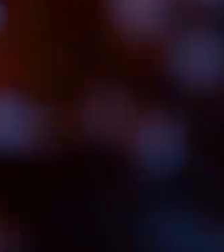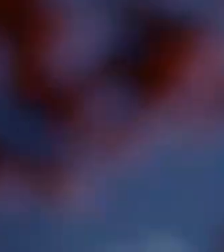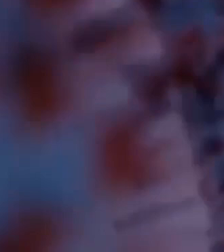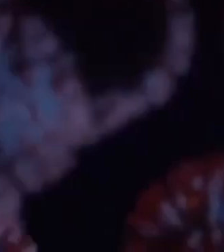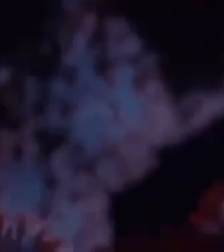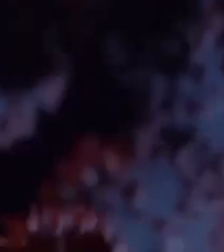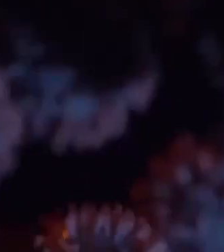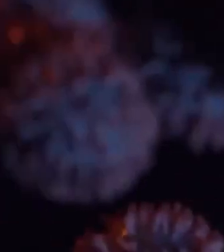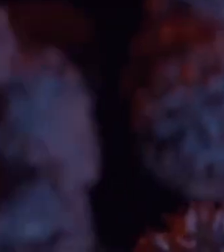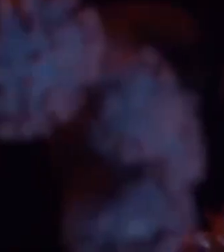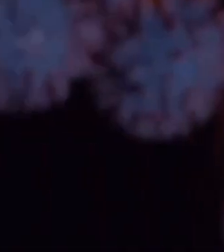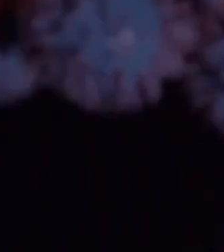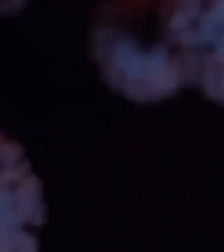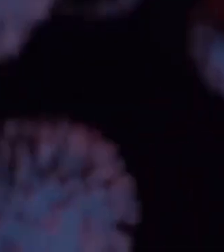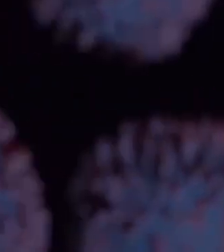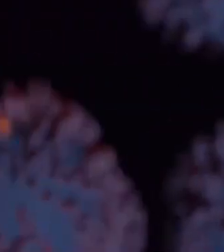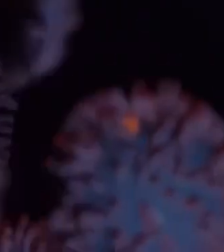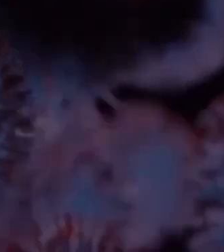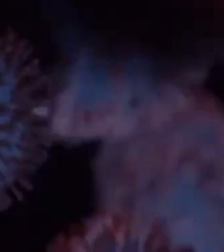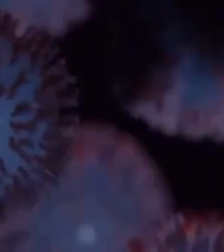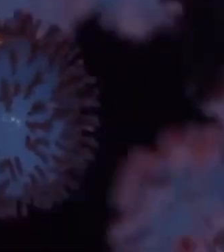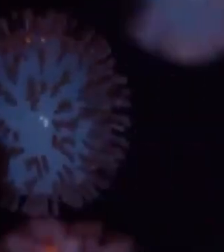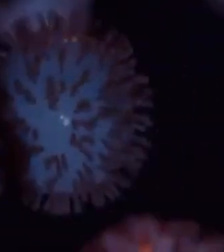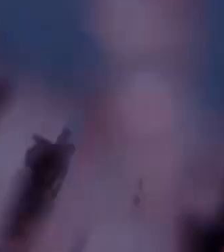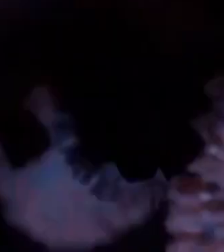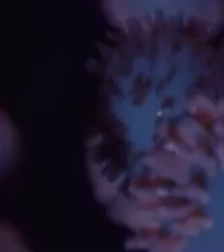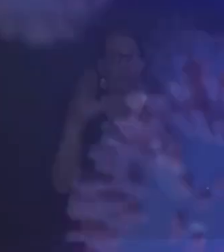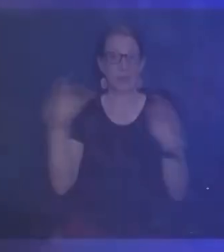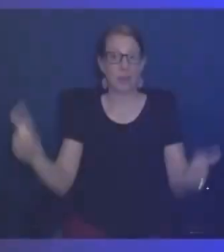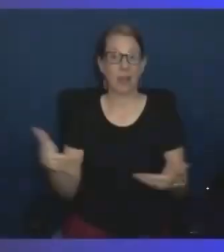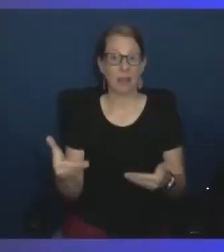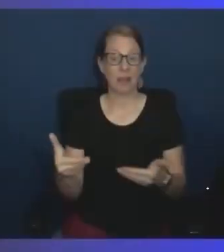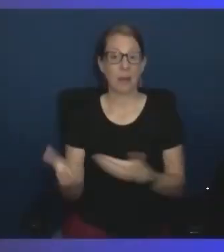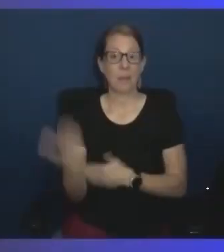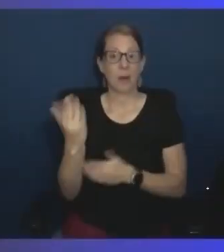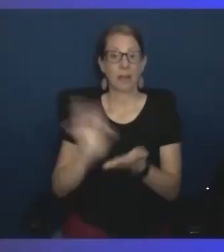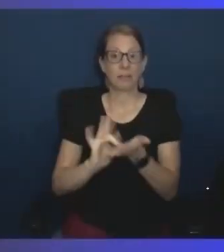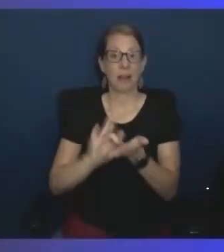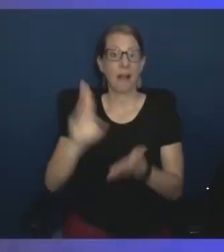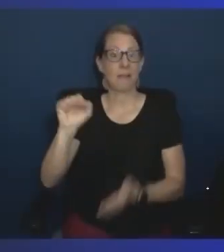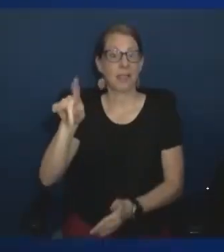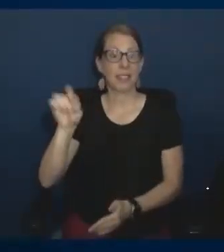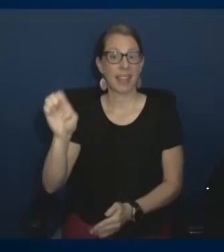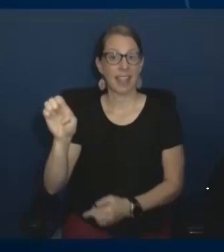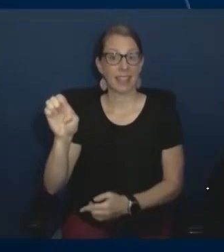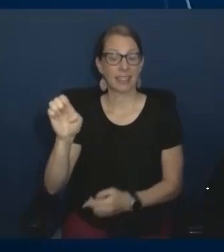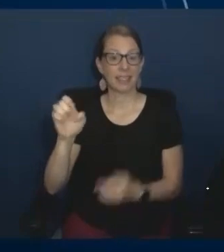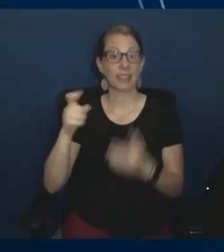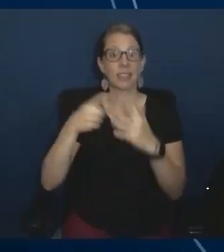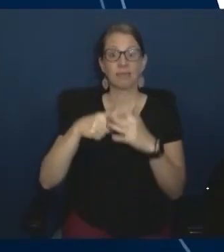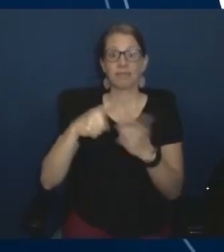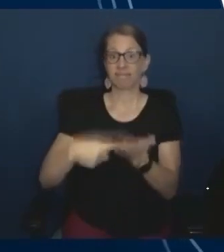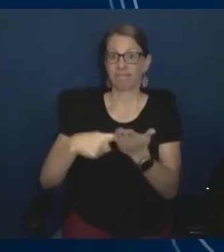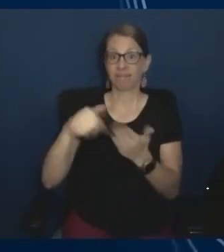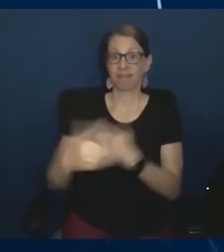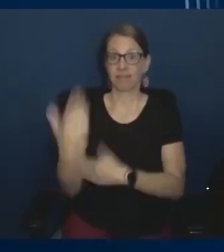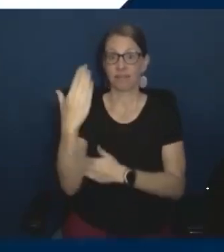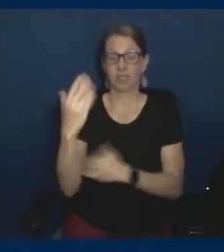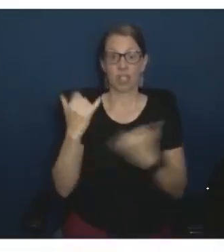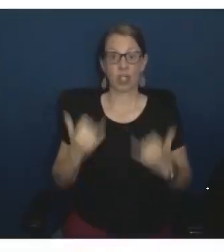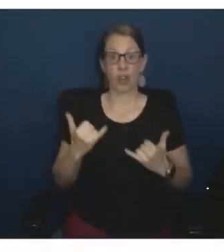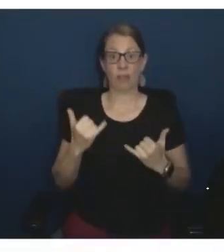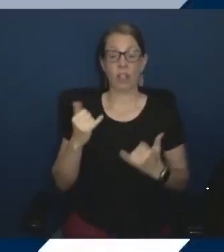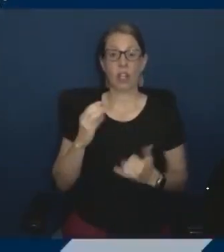Good morning. It is Tuesday, September 14th. Welcome into the Morning Medical Update. Coming up this morning, here is the current COVID story. We